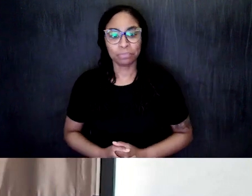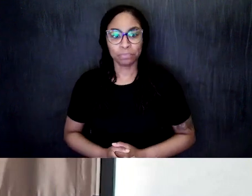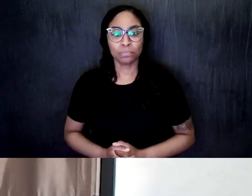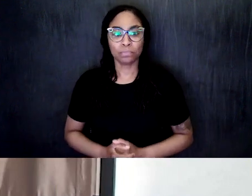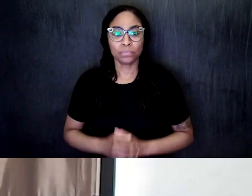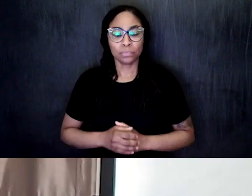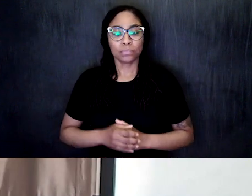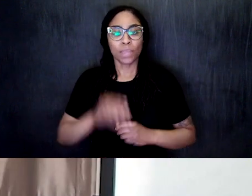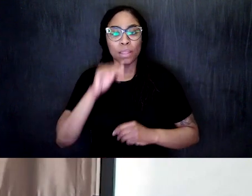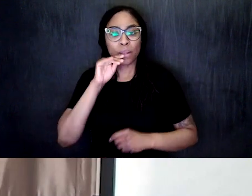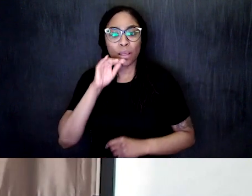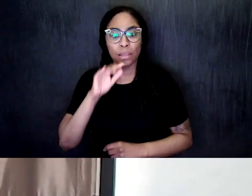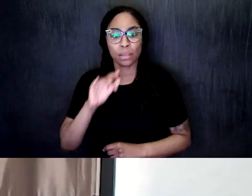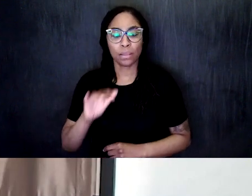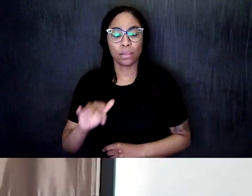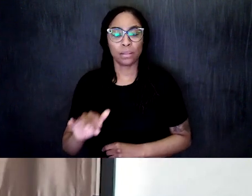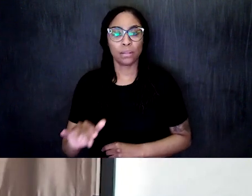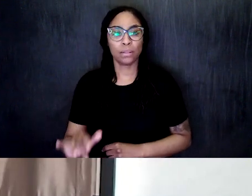And then we'll let that go.